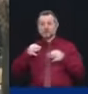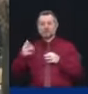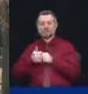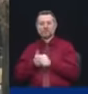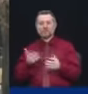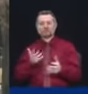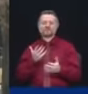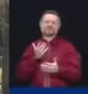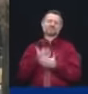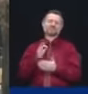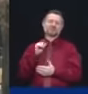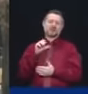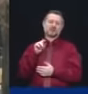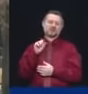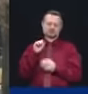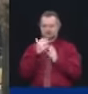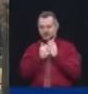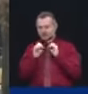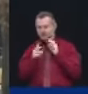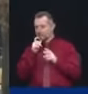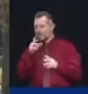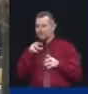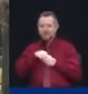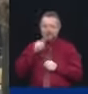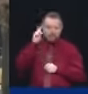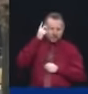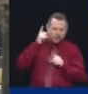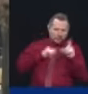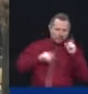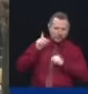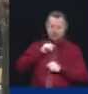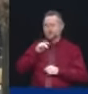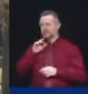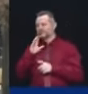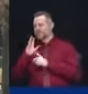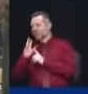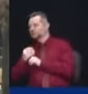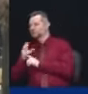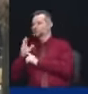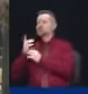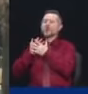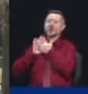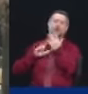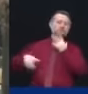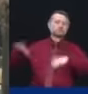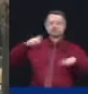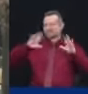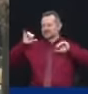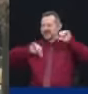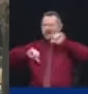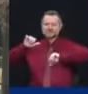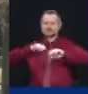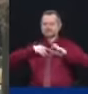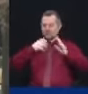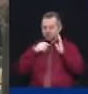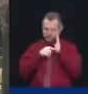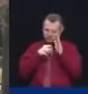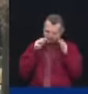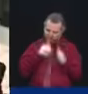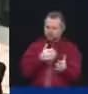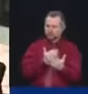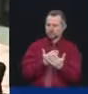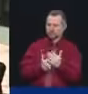not political. This is not cultural. This is medical science. If people today wanted to come